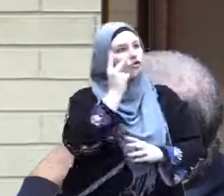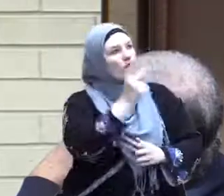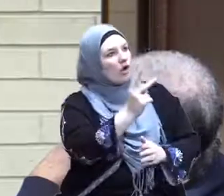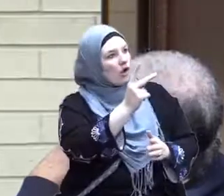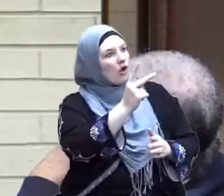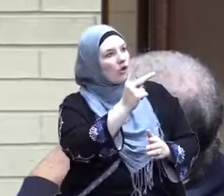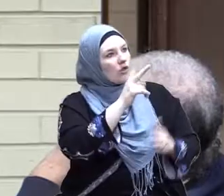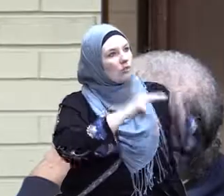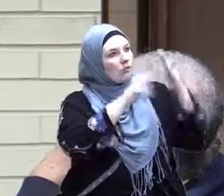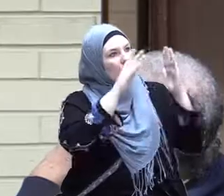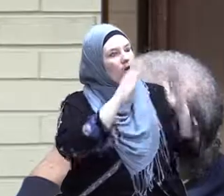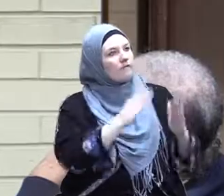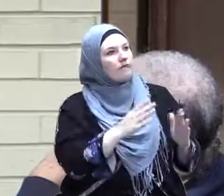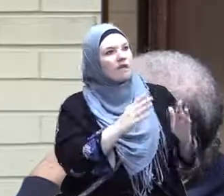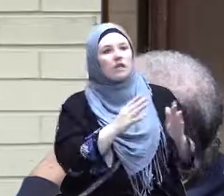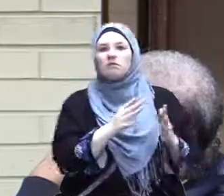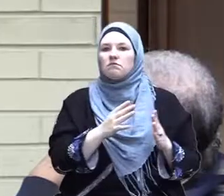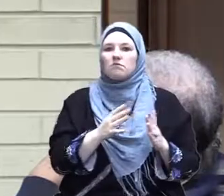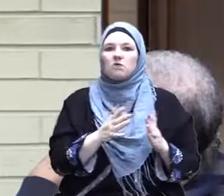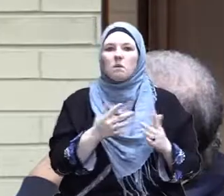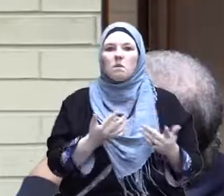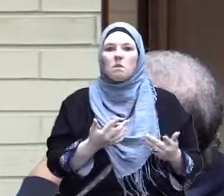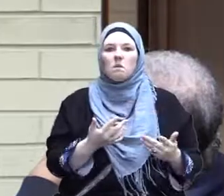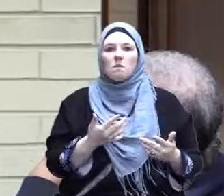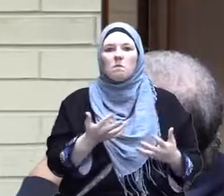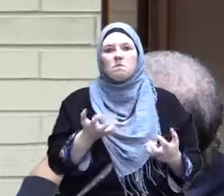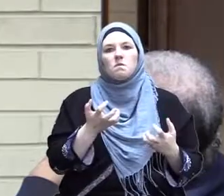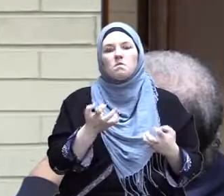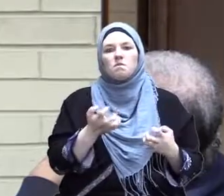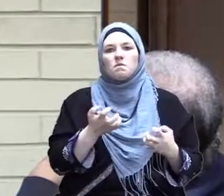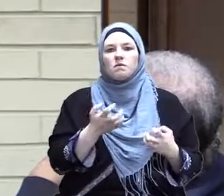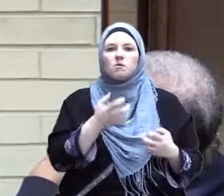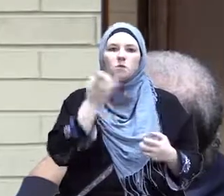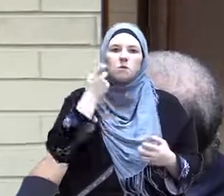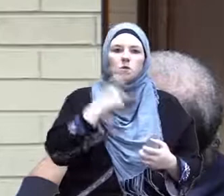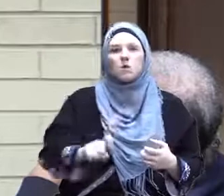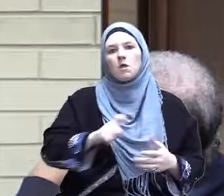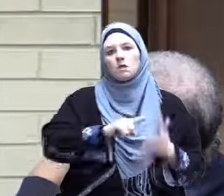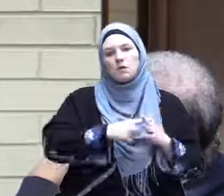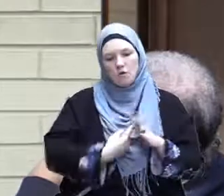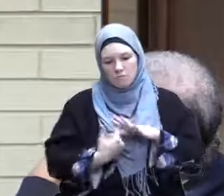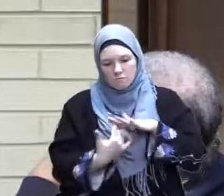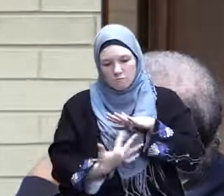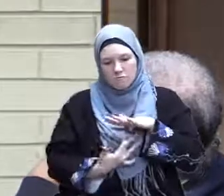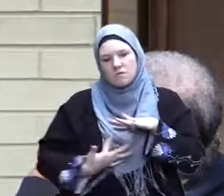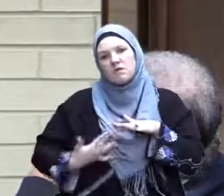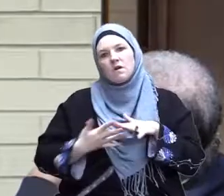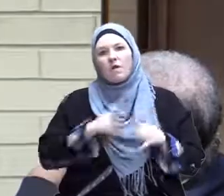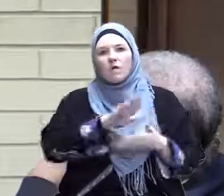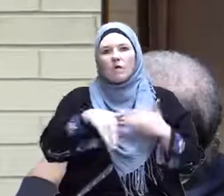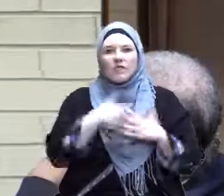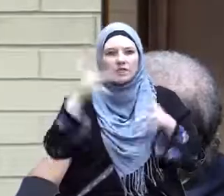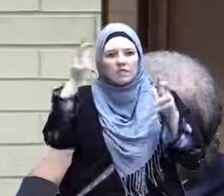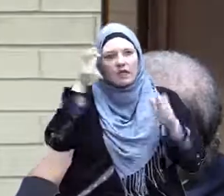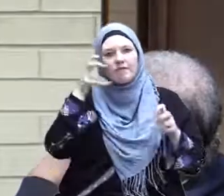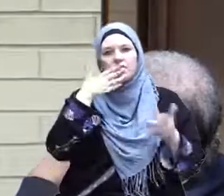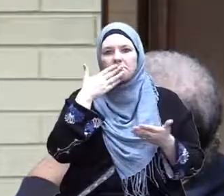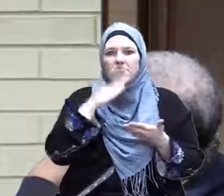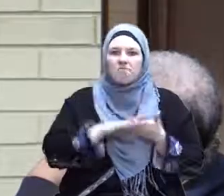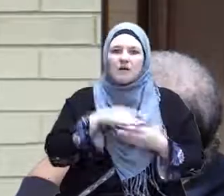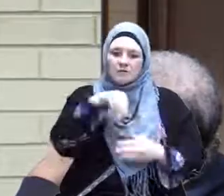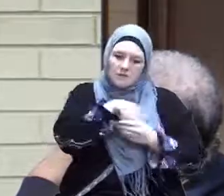envy started to boil in his heart. All the devilish grudges against this